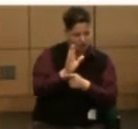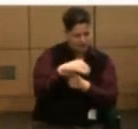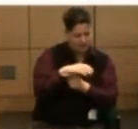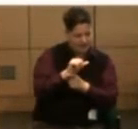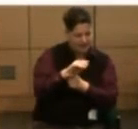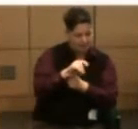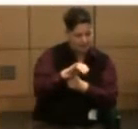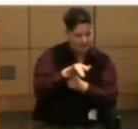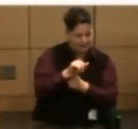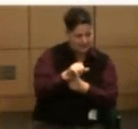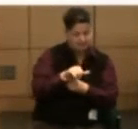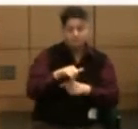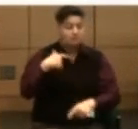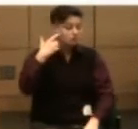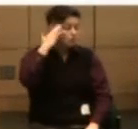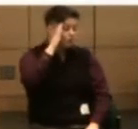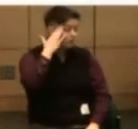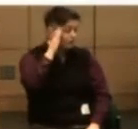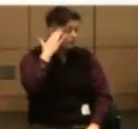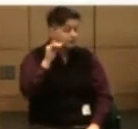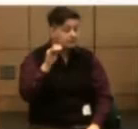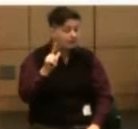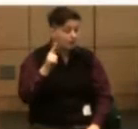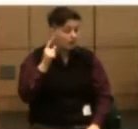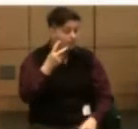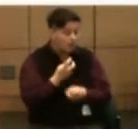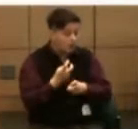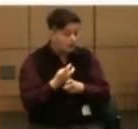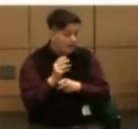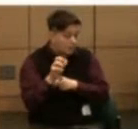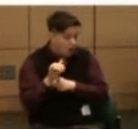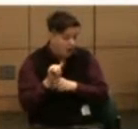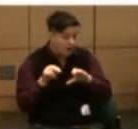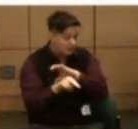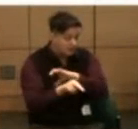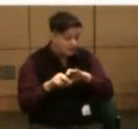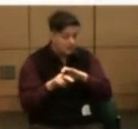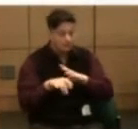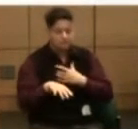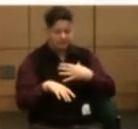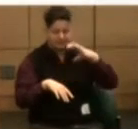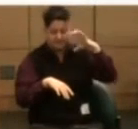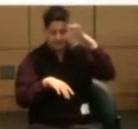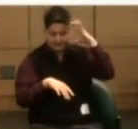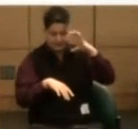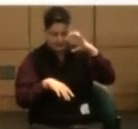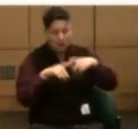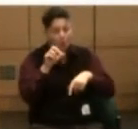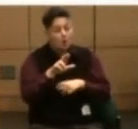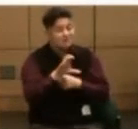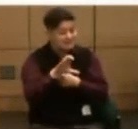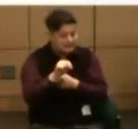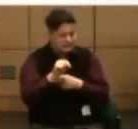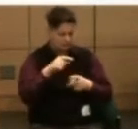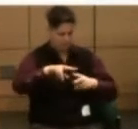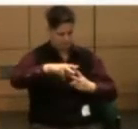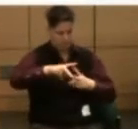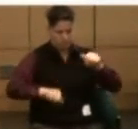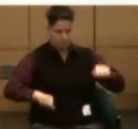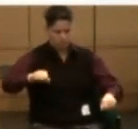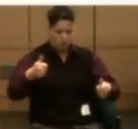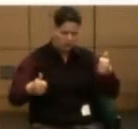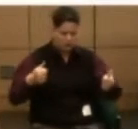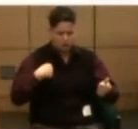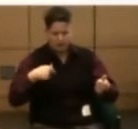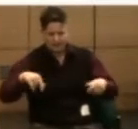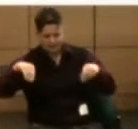bone MRI or a CT, right now there's a lot of discussion about that in our field. So